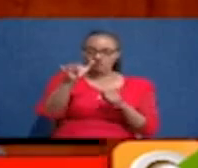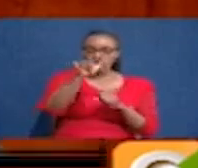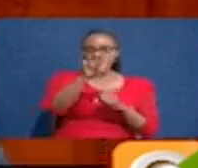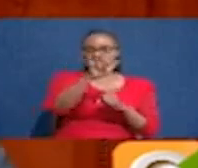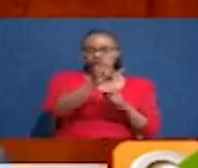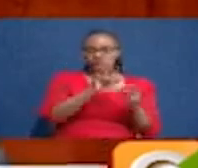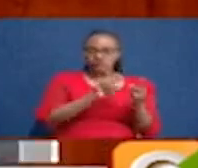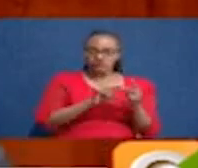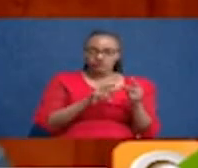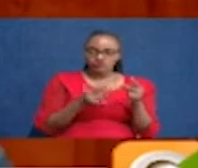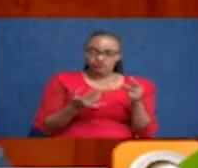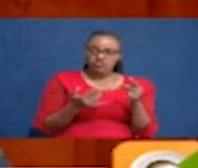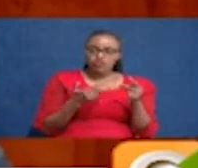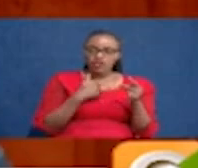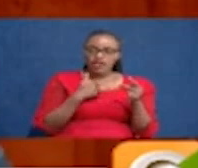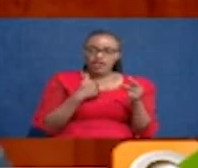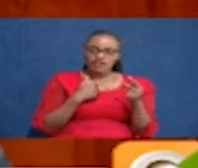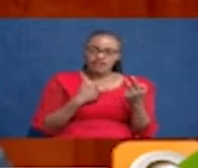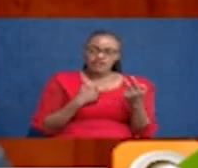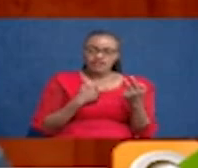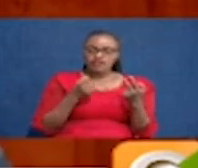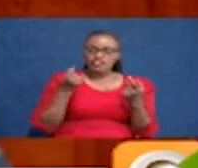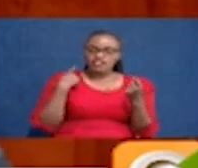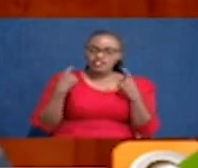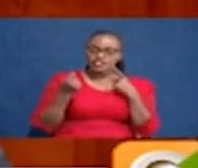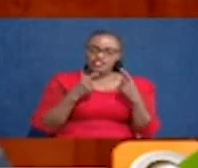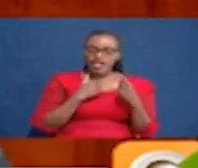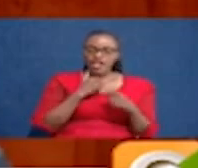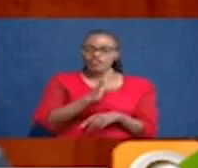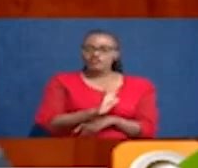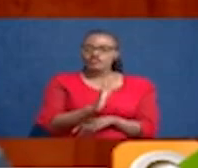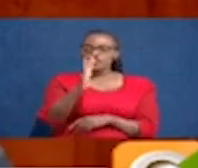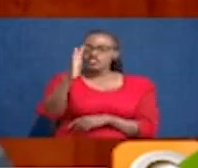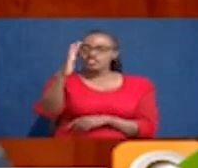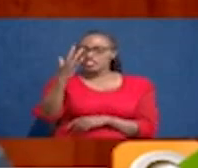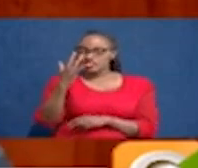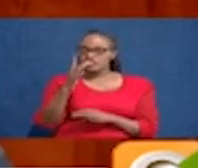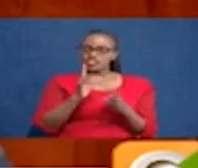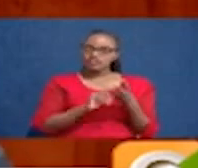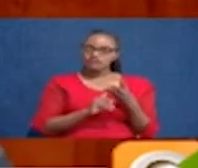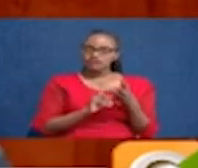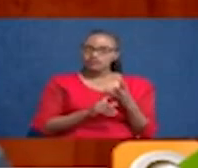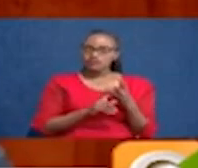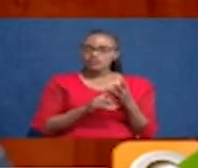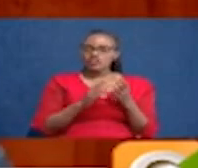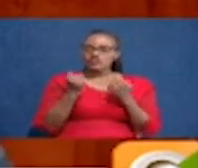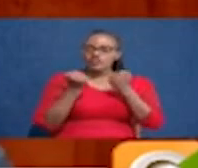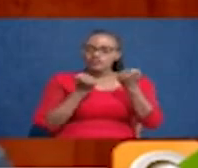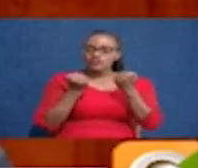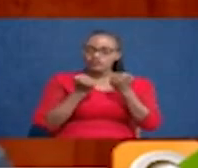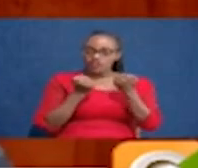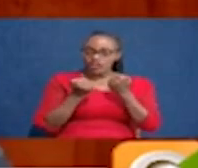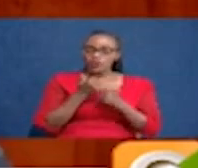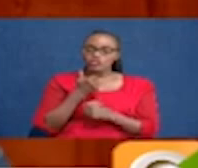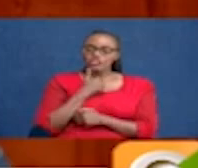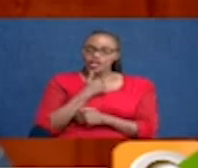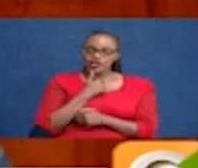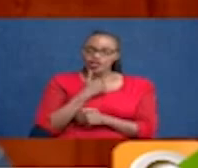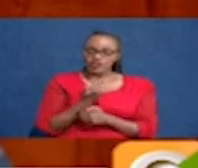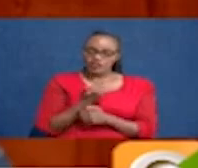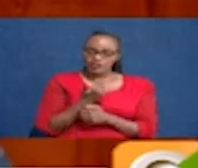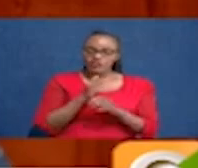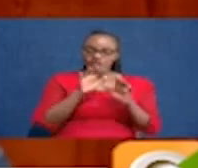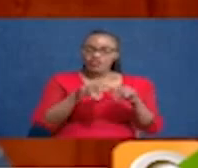and I've got tea, I've got trees, and vehicles,